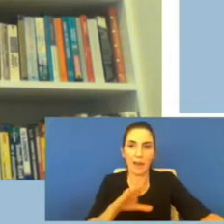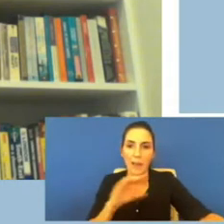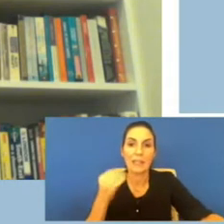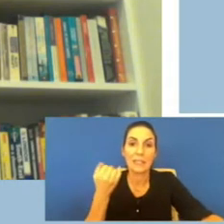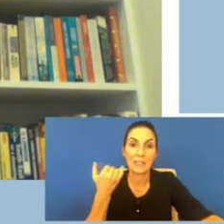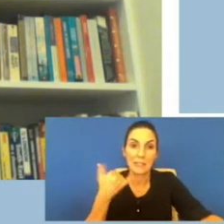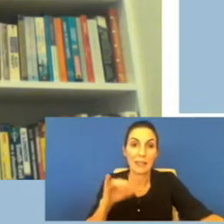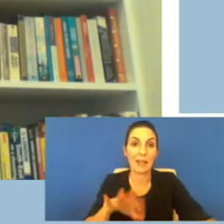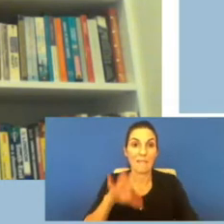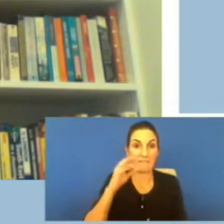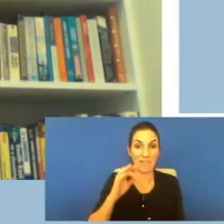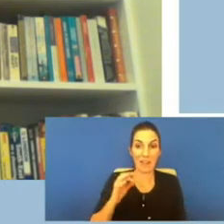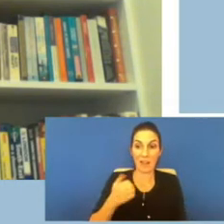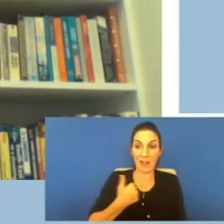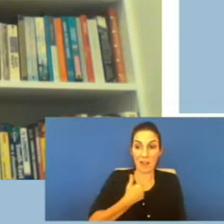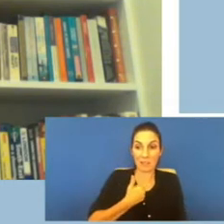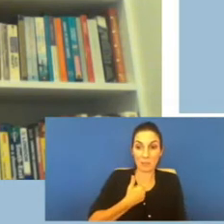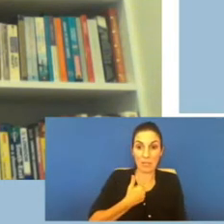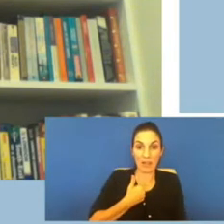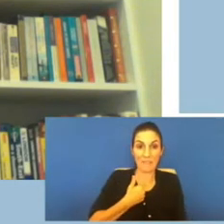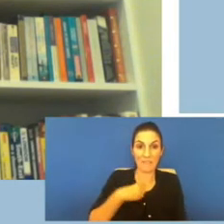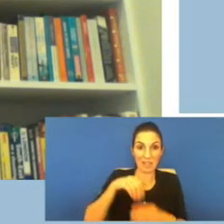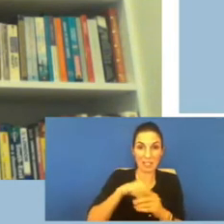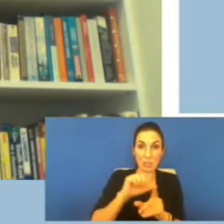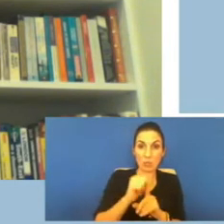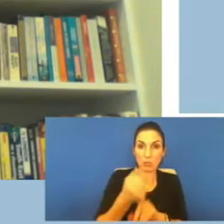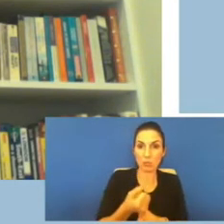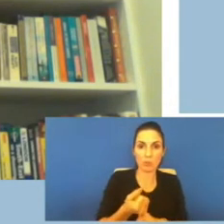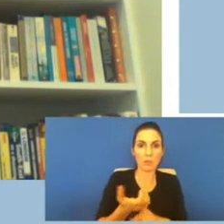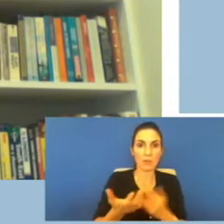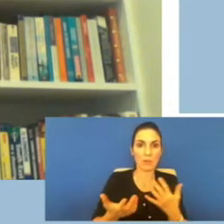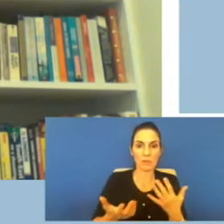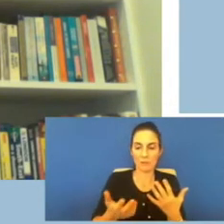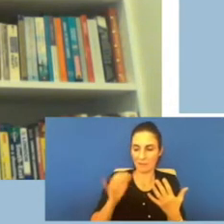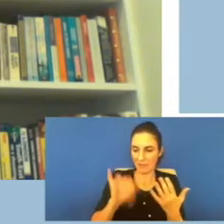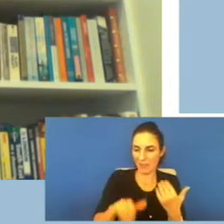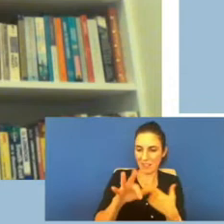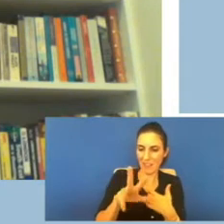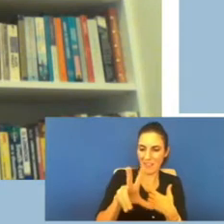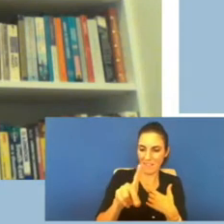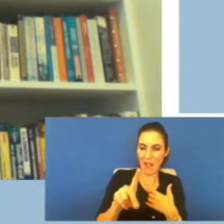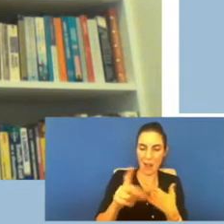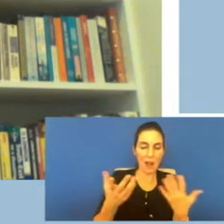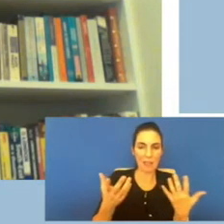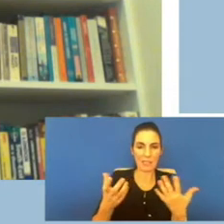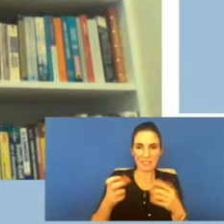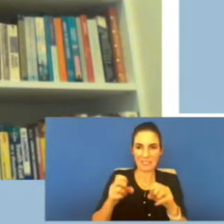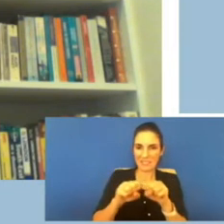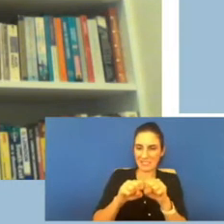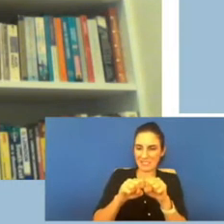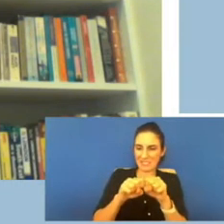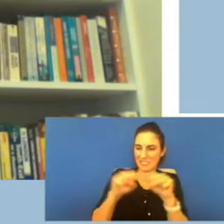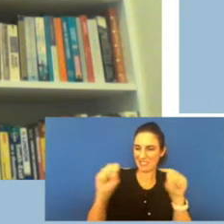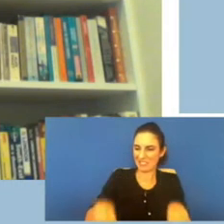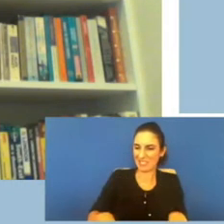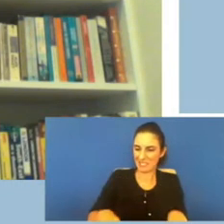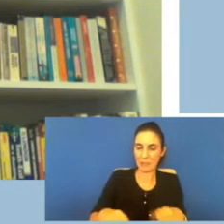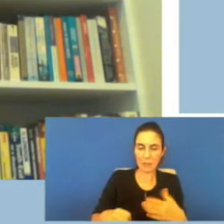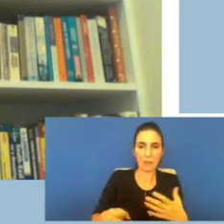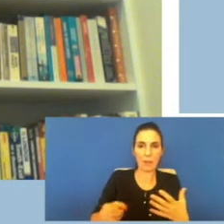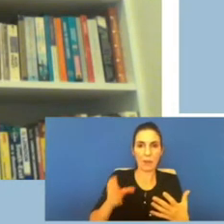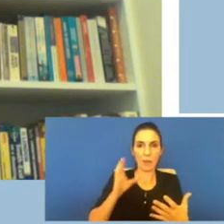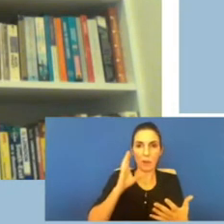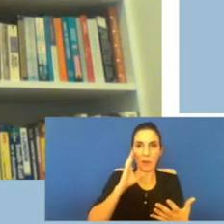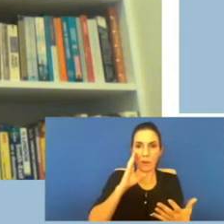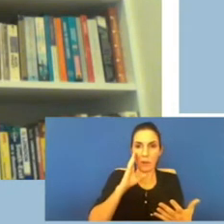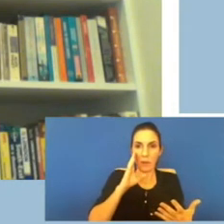situation where somehow the quote unquote valid metric really has more to do with what's tidy